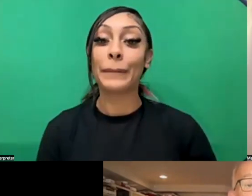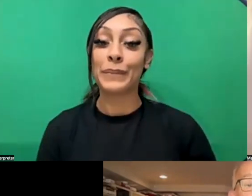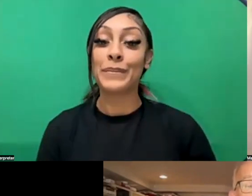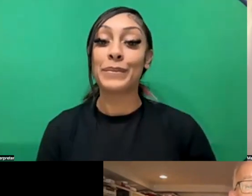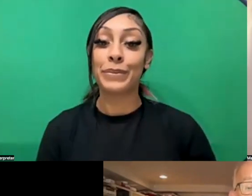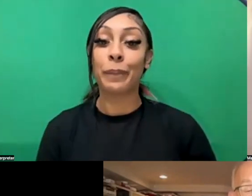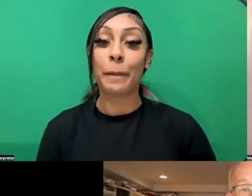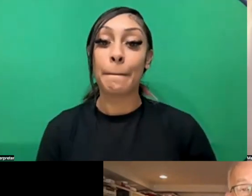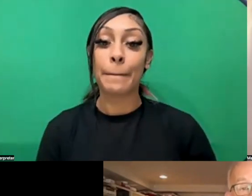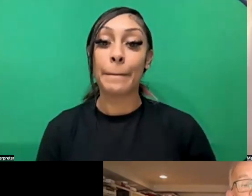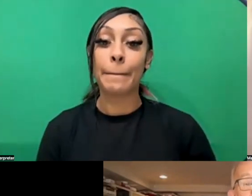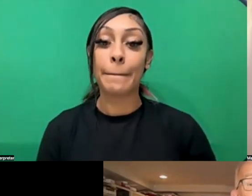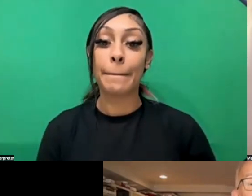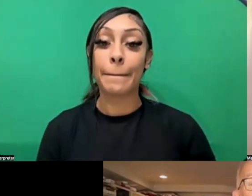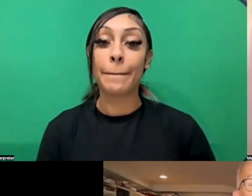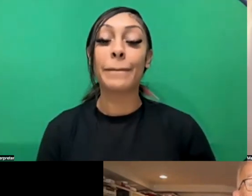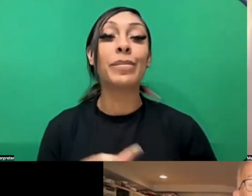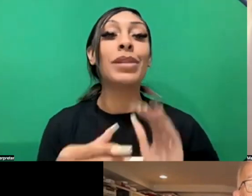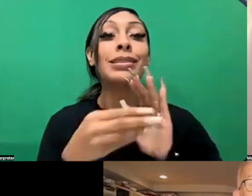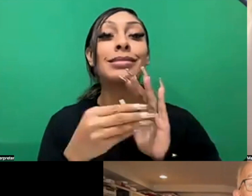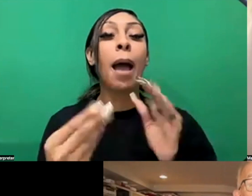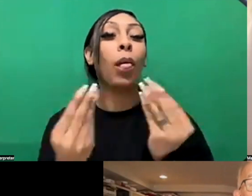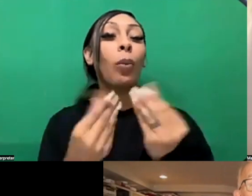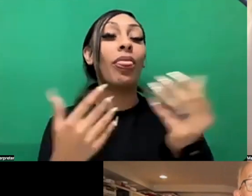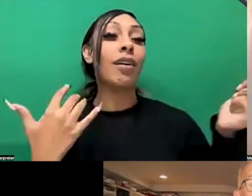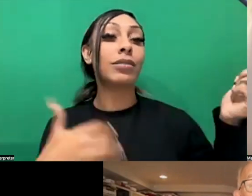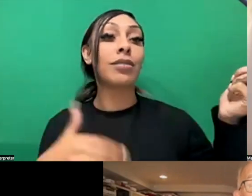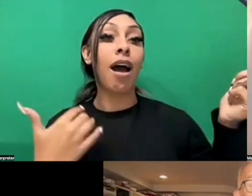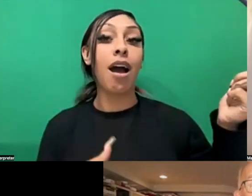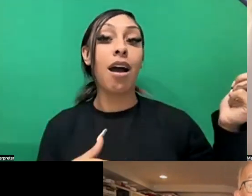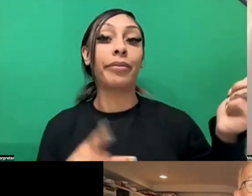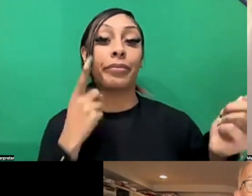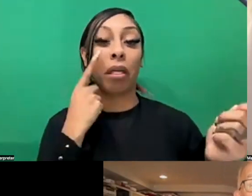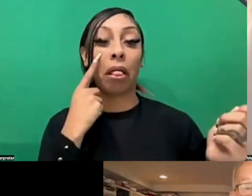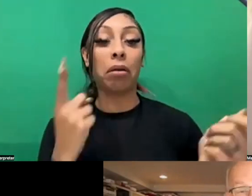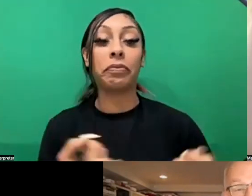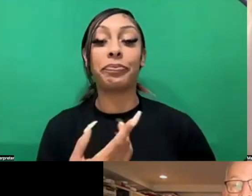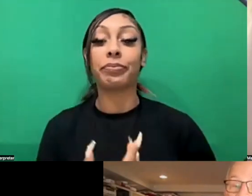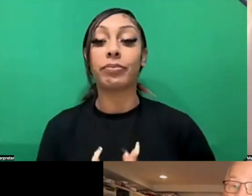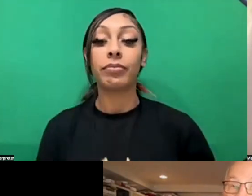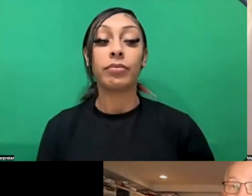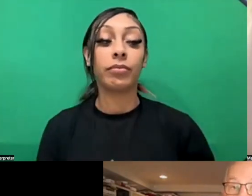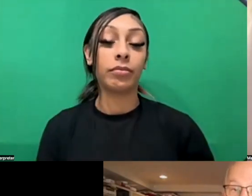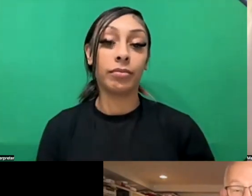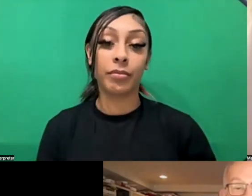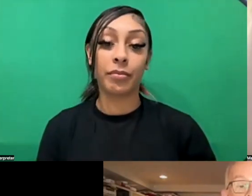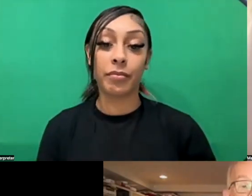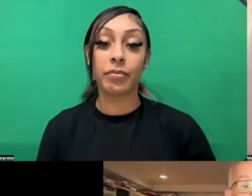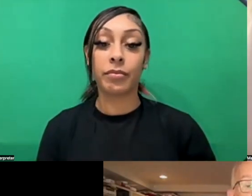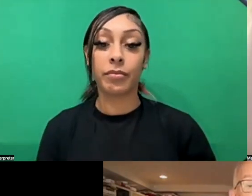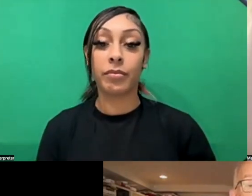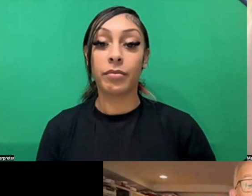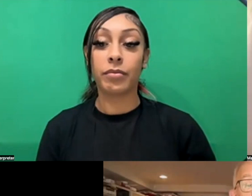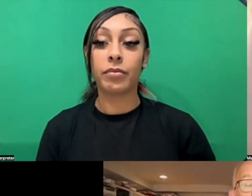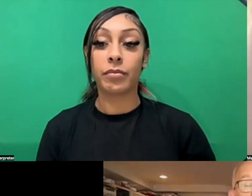sounds. Guitar type sounds work okay for sampled sounds. So, for example, I played the clean electric